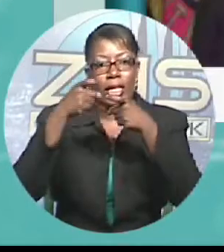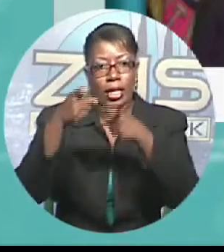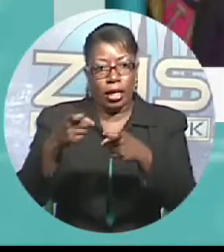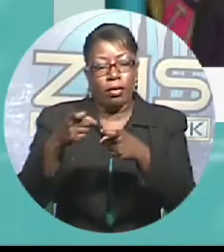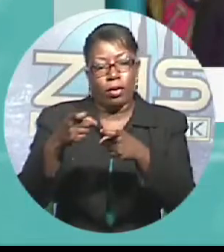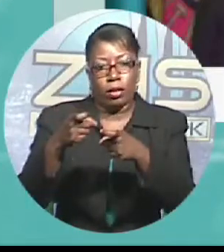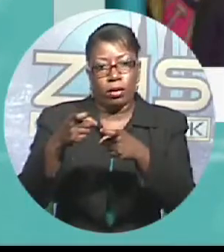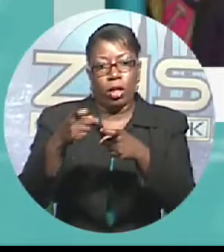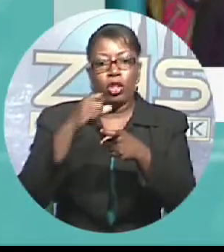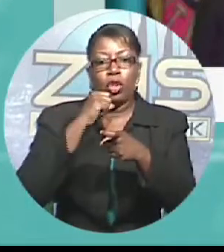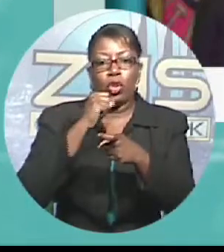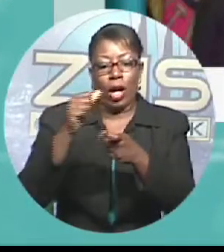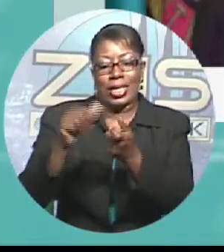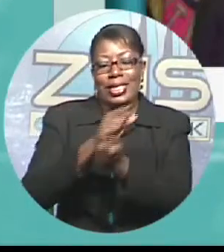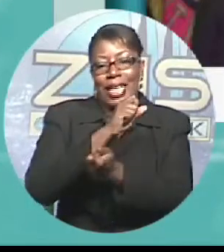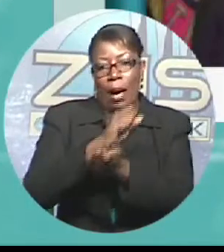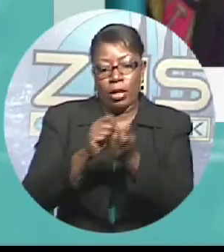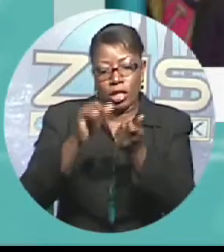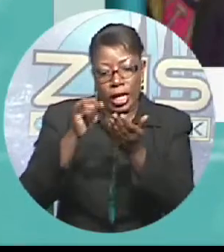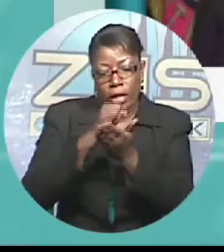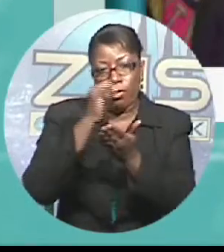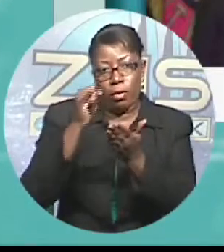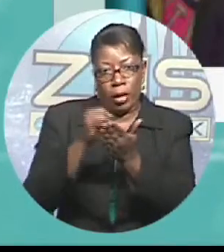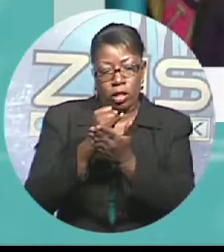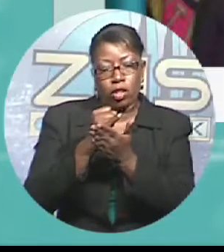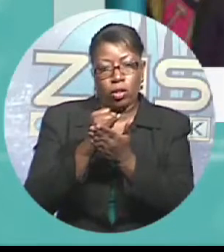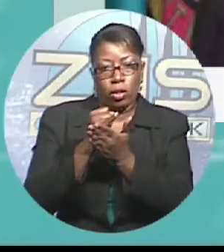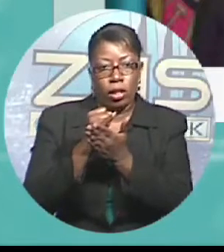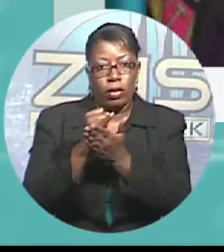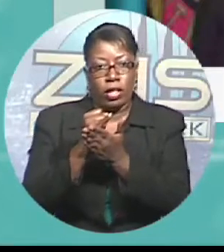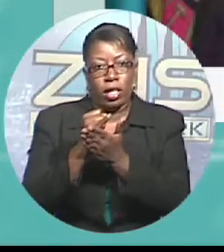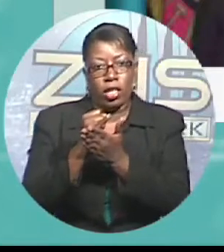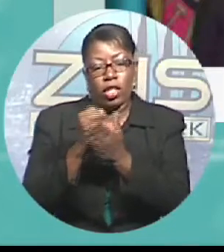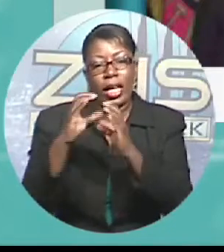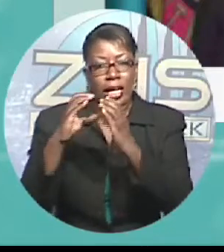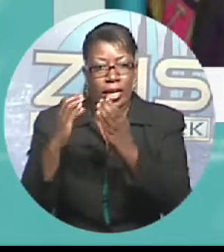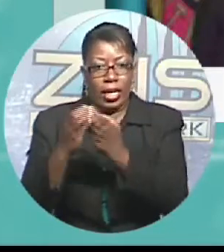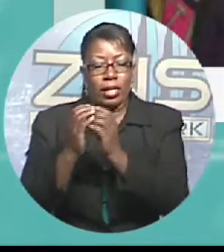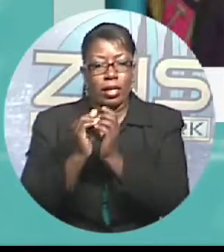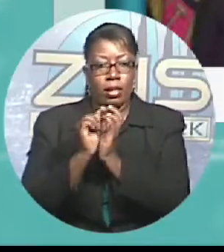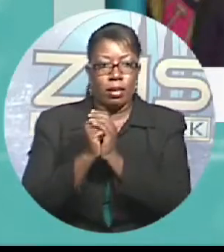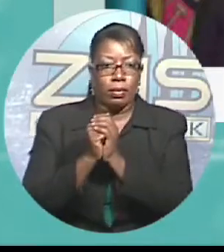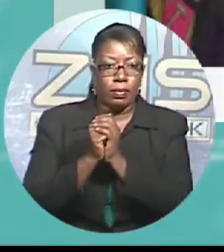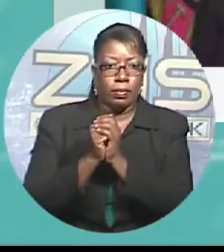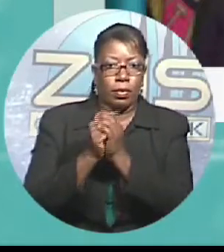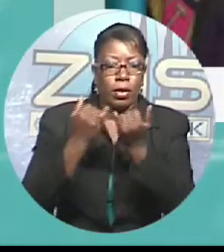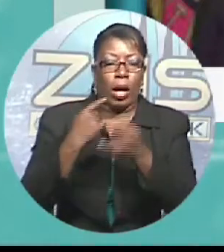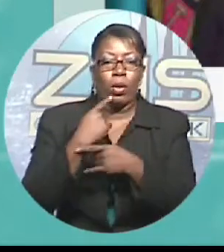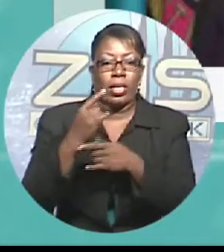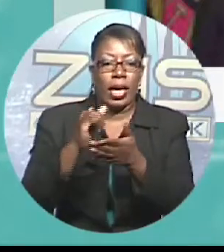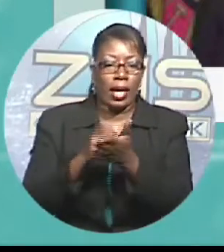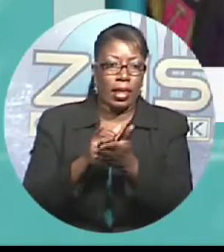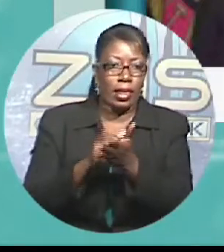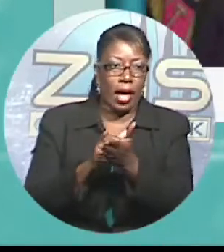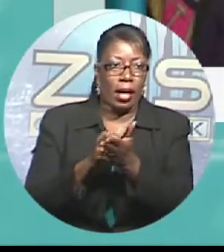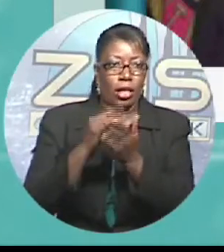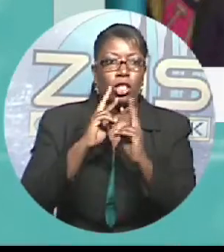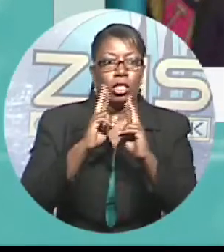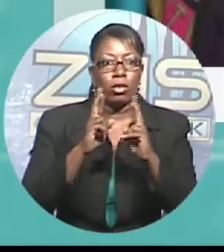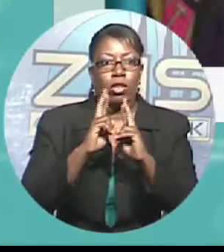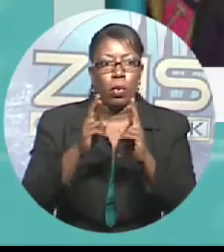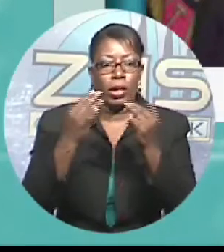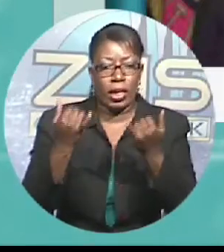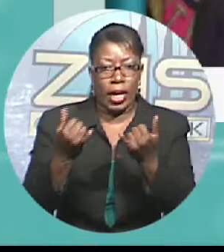investigation. At the end of the day, when we take the matter to the court, we will have a clear-cut case, and that's all we're seeking to do. And so as the